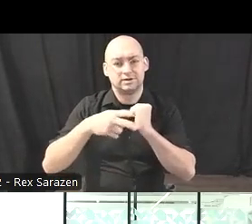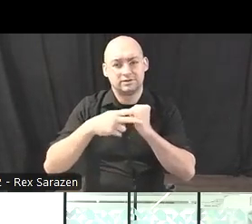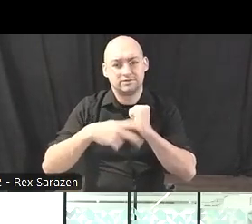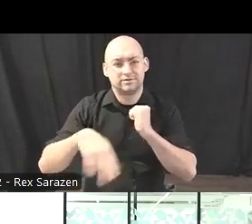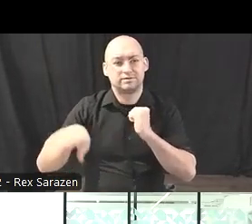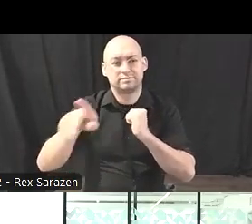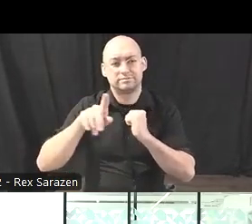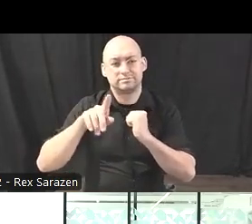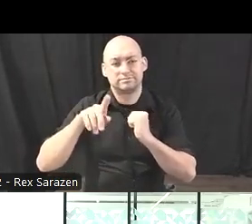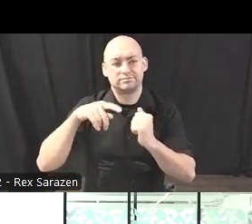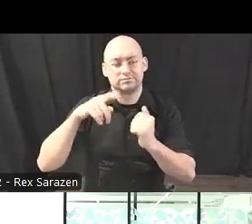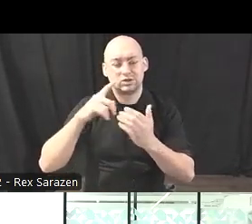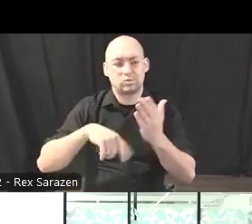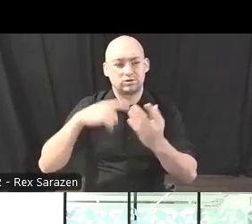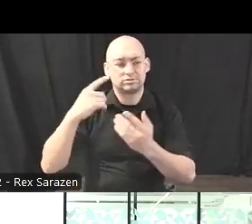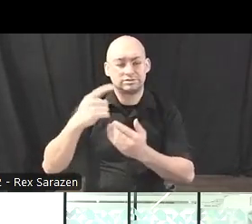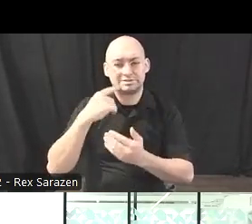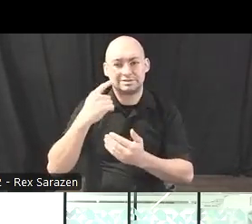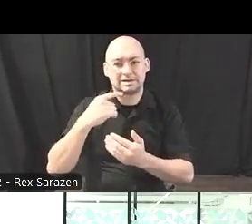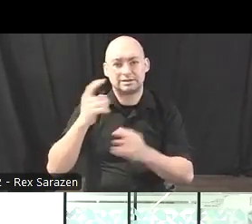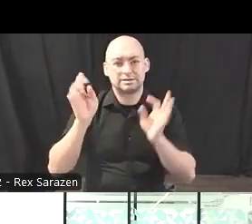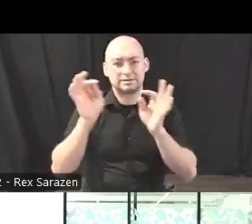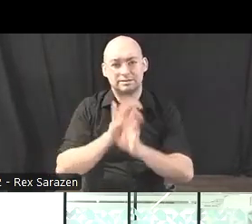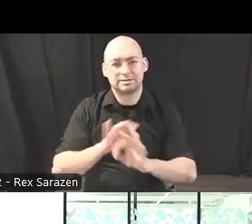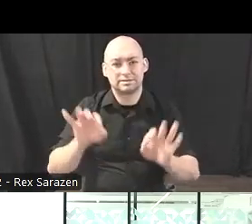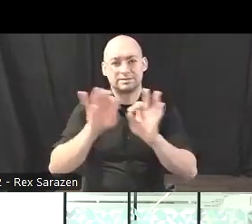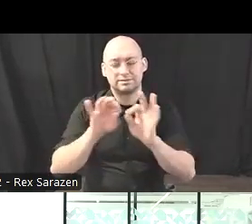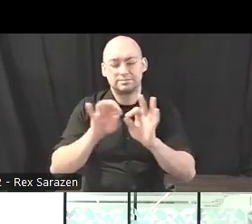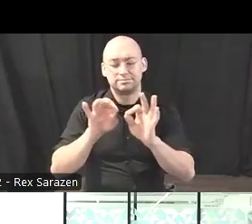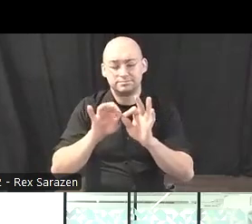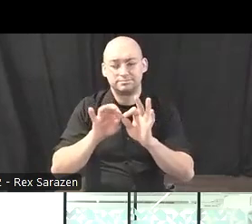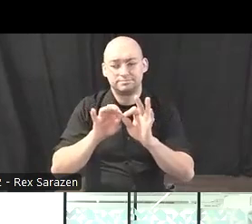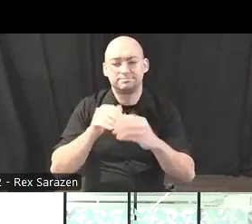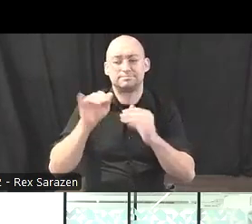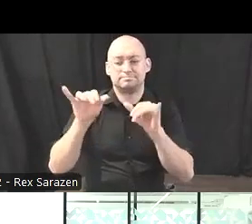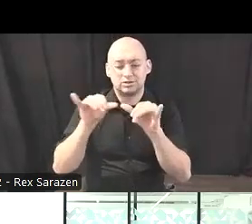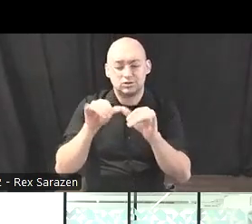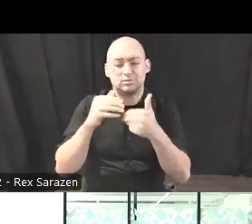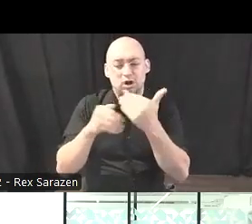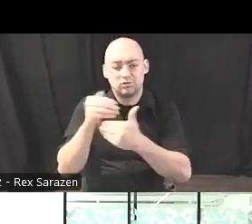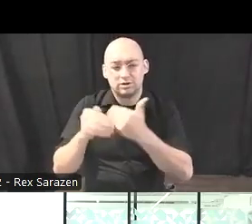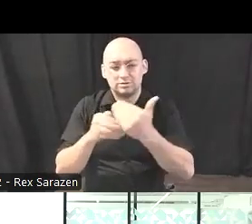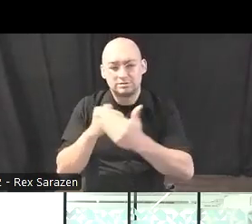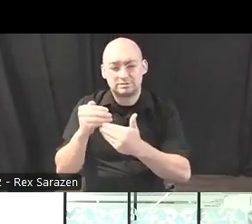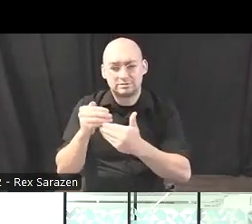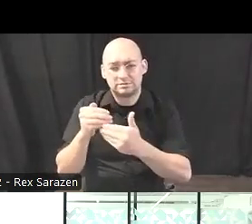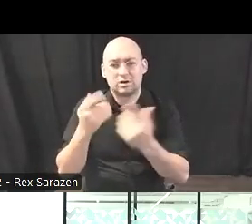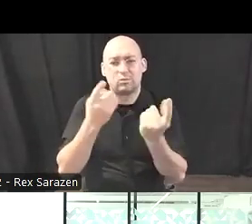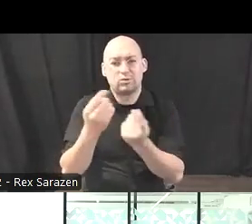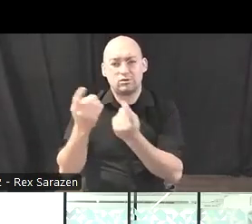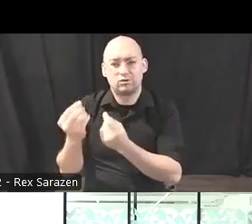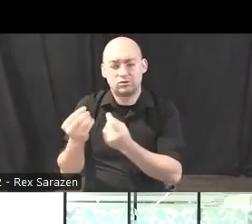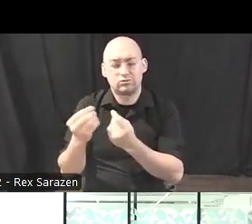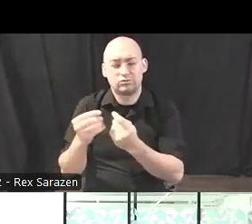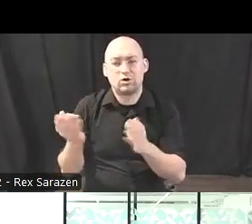saying, Dr. Young, about the importance of our being able to measure our progress, but also measure what we need to do to close the gaps